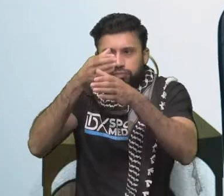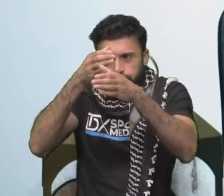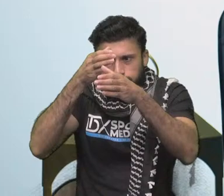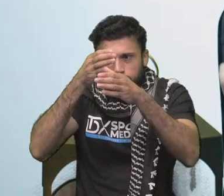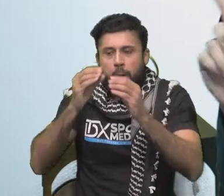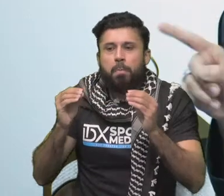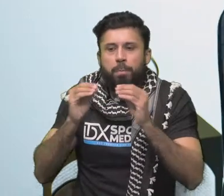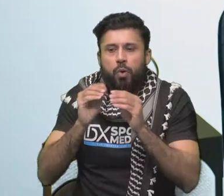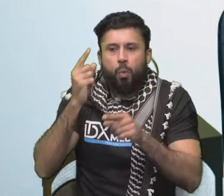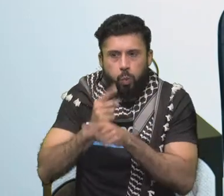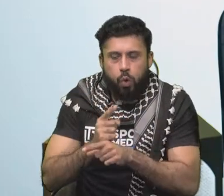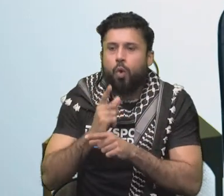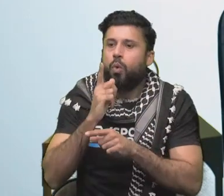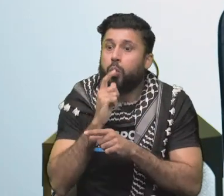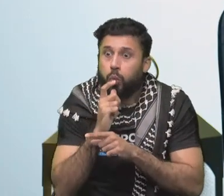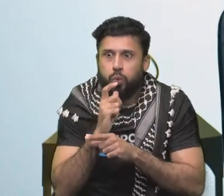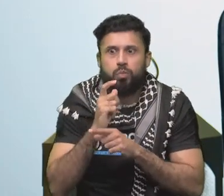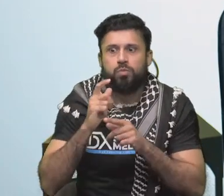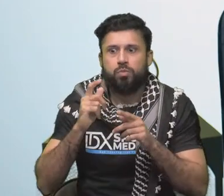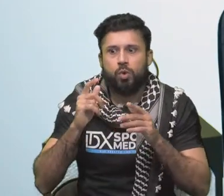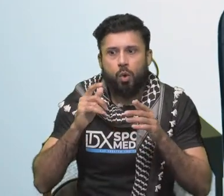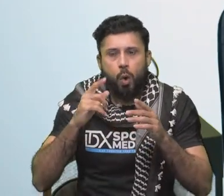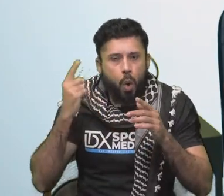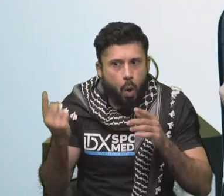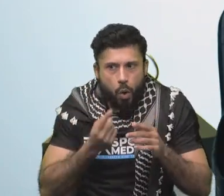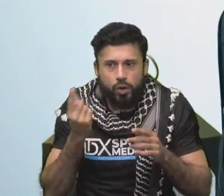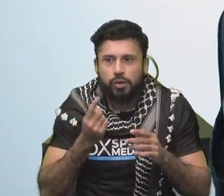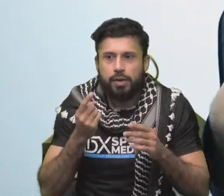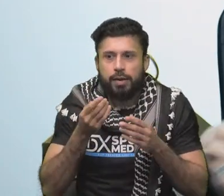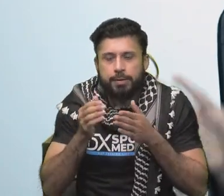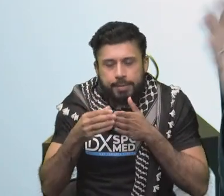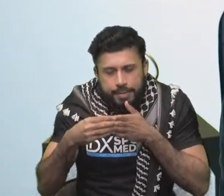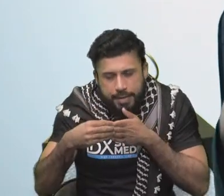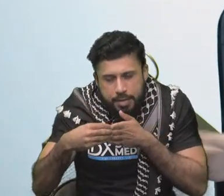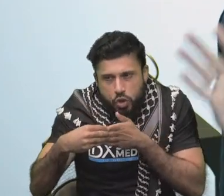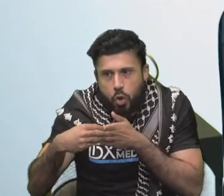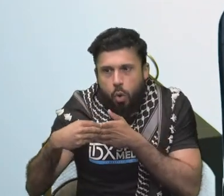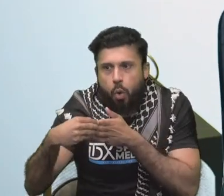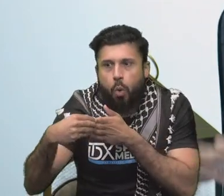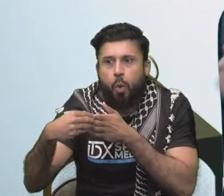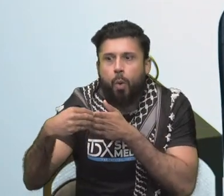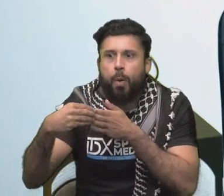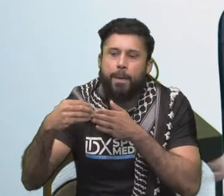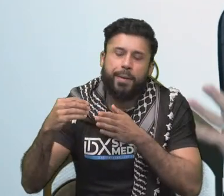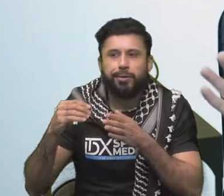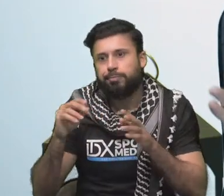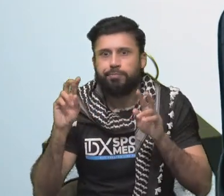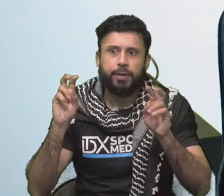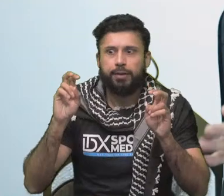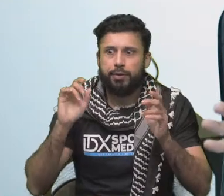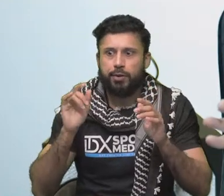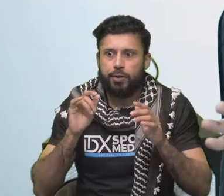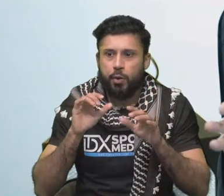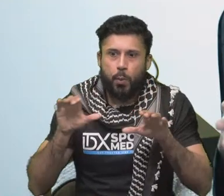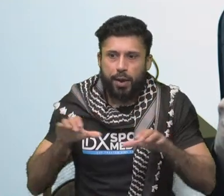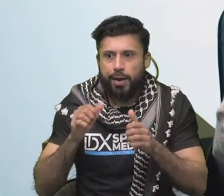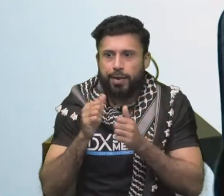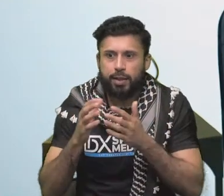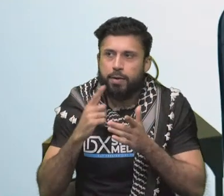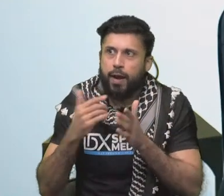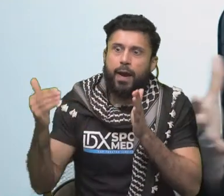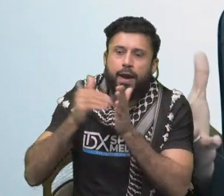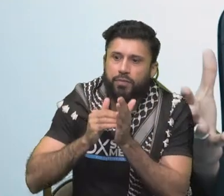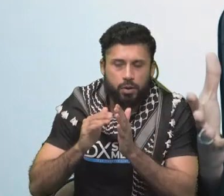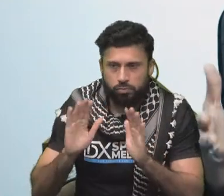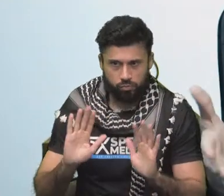die except that they have a good opinion of Allah. But never gives you permission to disobey Allah. Yeah, it's okay. This is okay. This is okay. This is okay. This is okay. Where